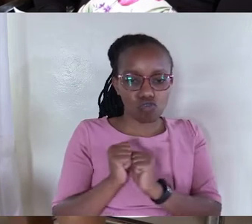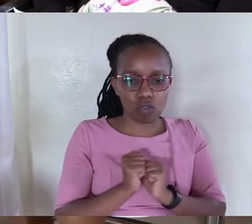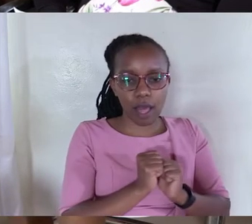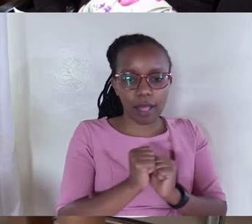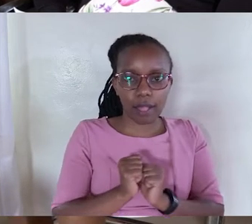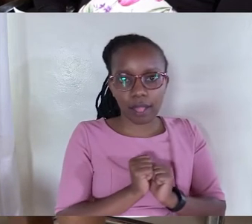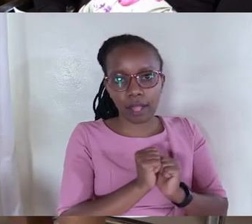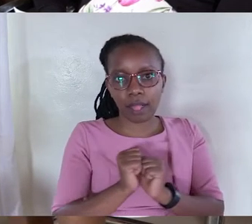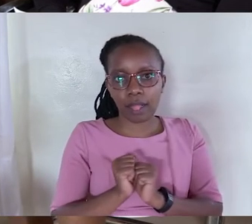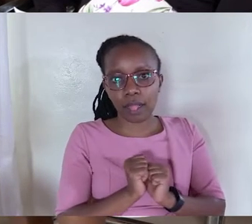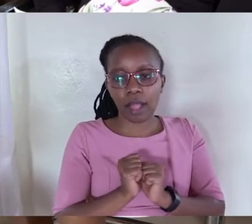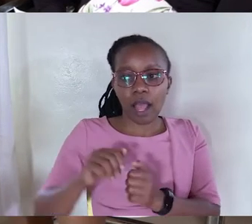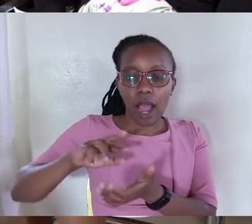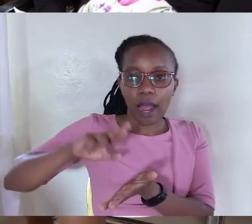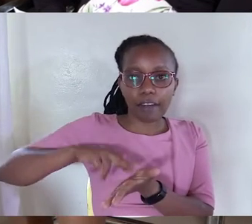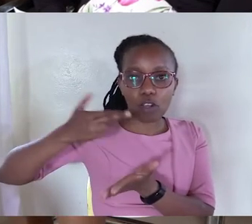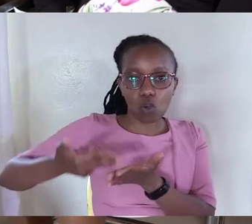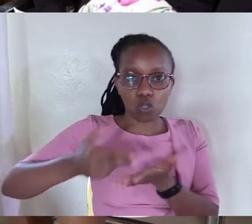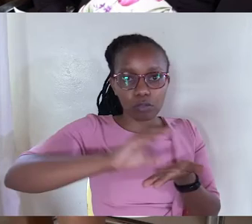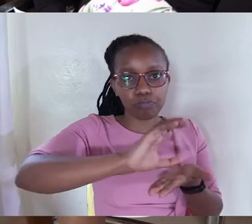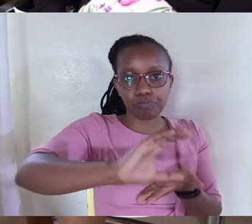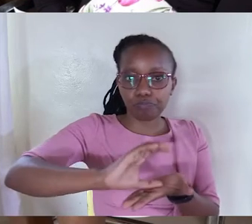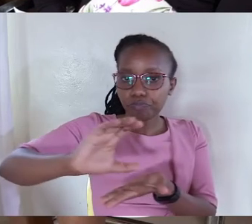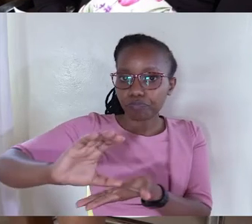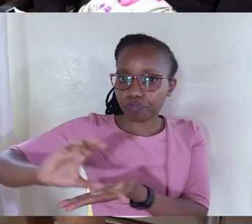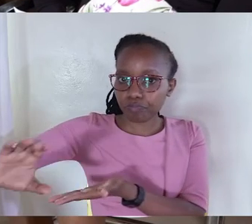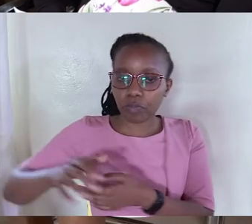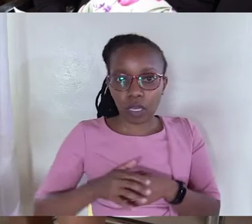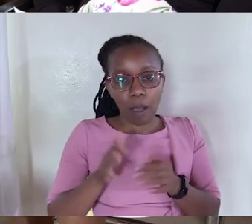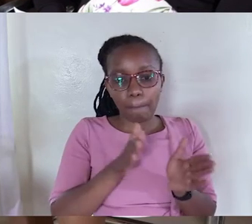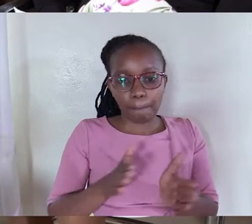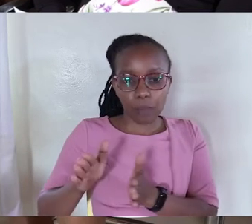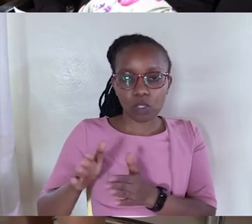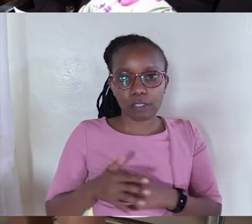be made and adequate resources allocated to the processes of